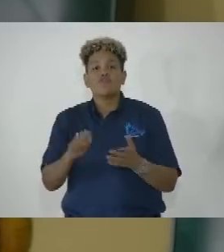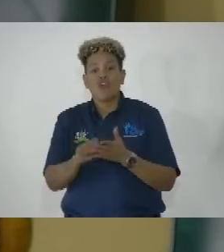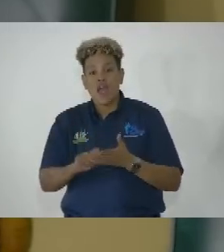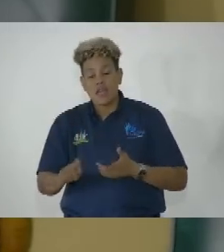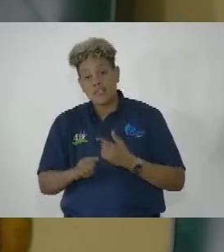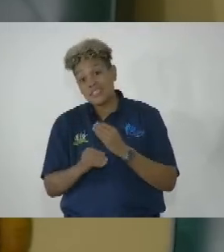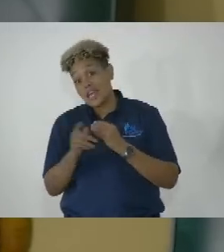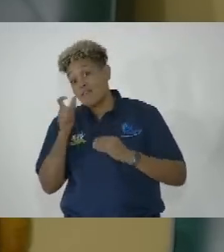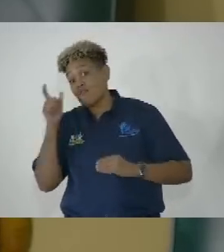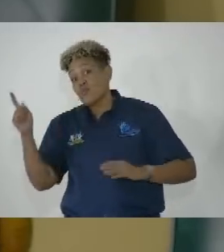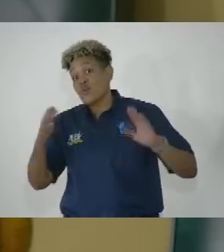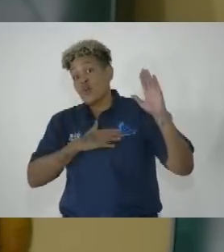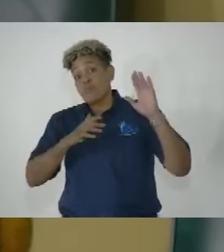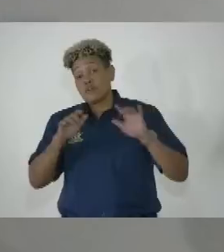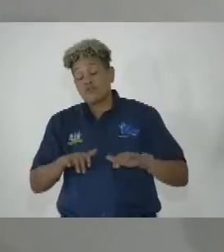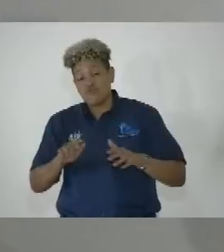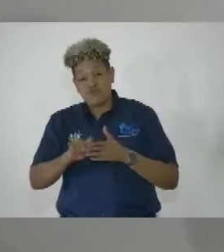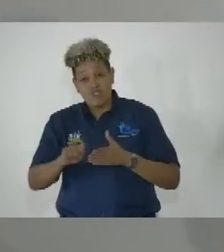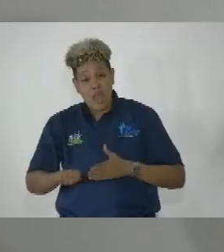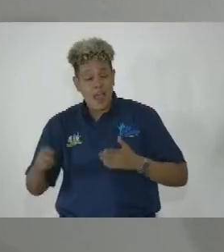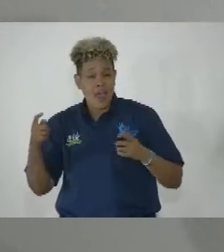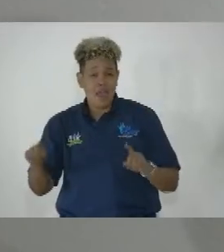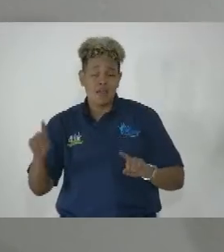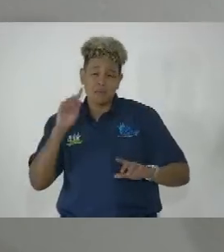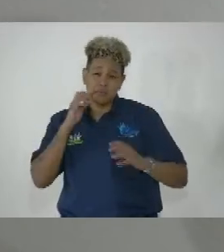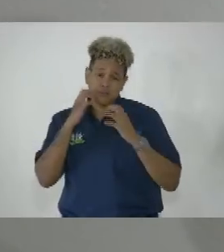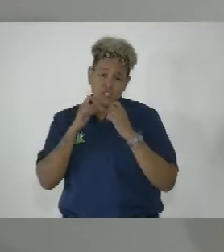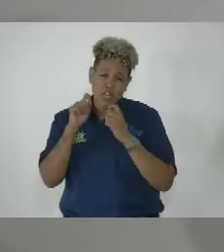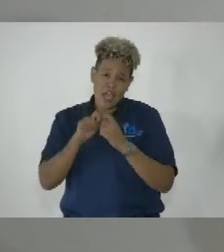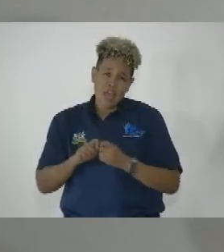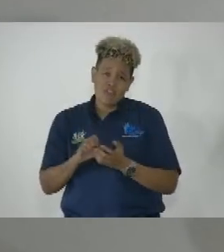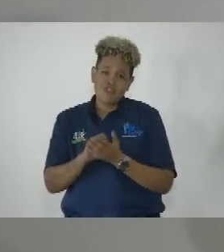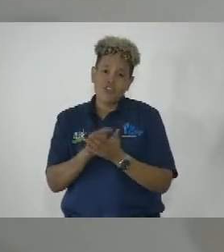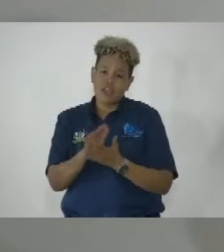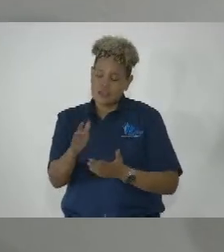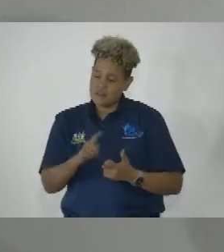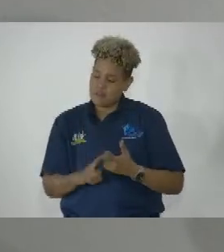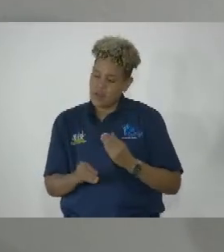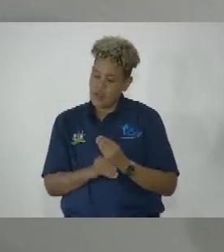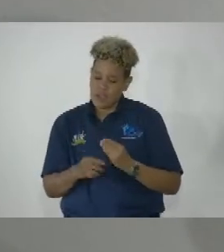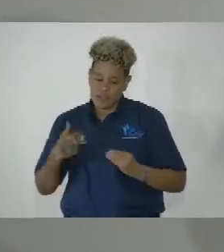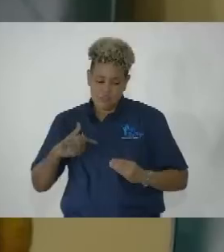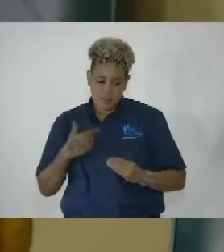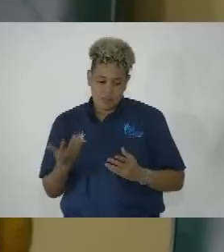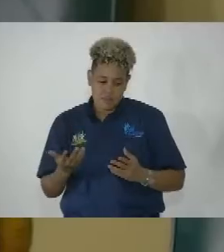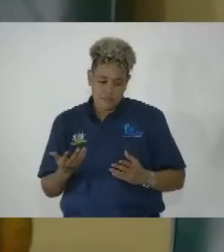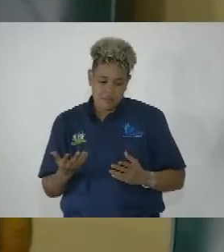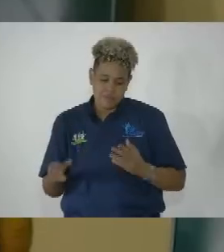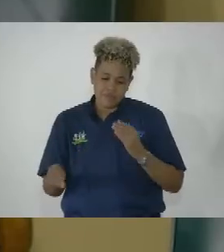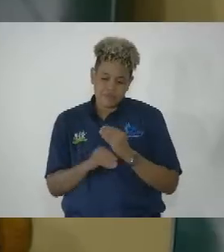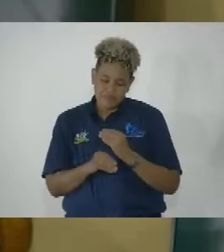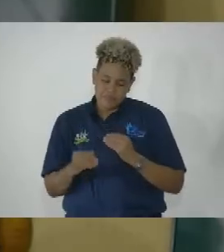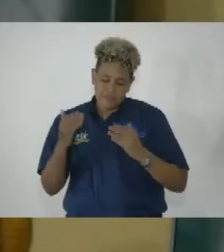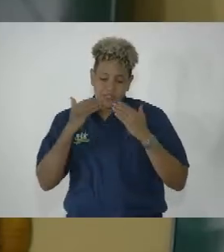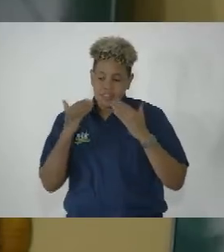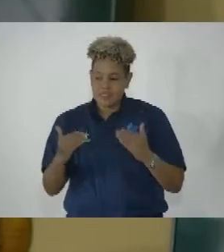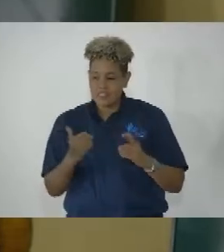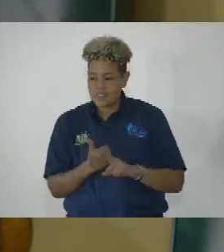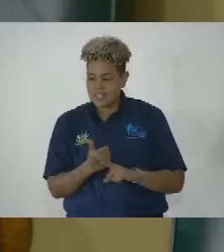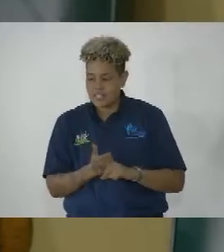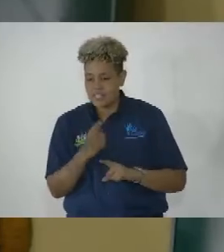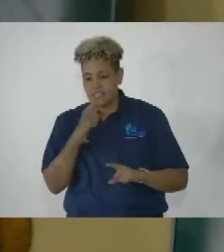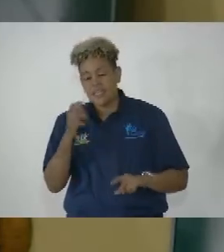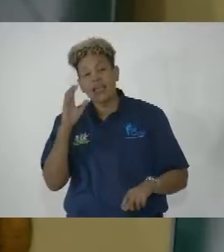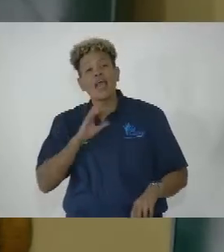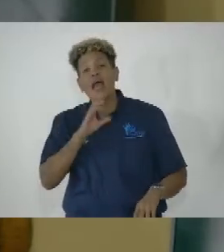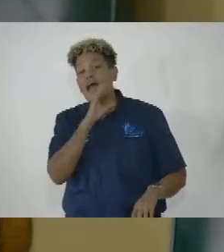who dedicate themselves to preserving accurate records, we also thank the